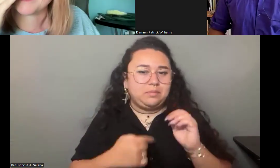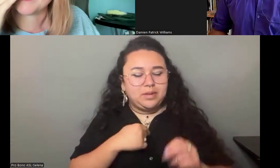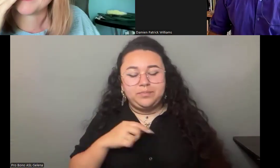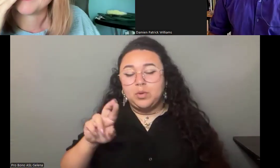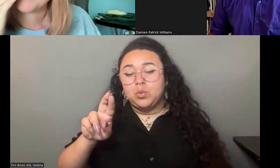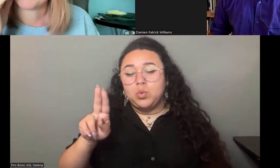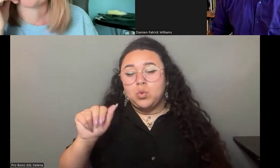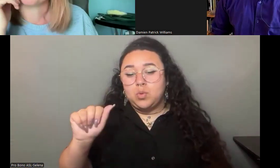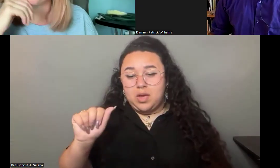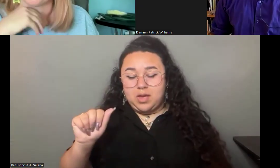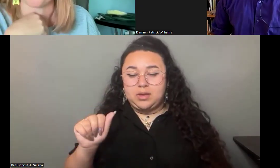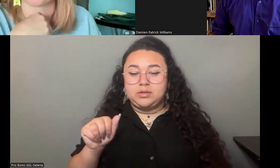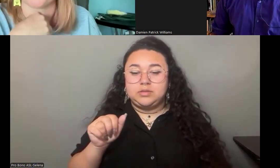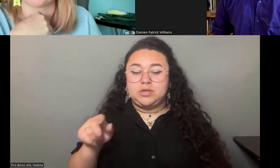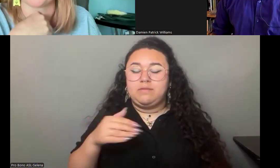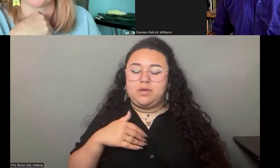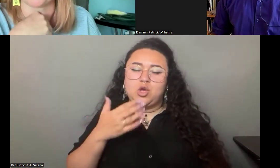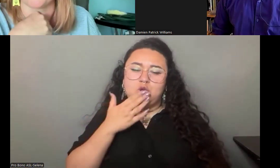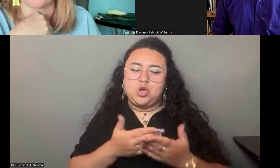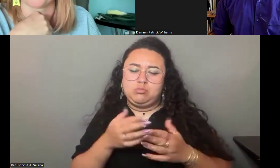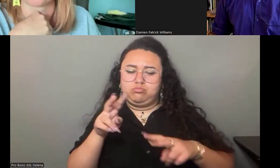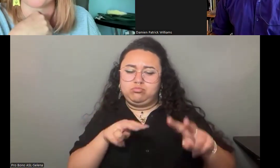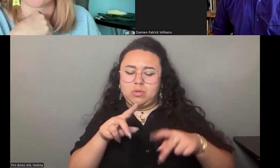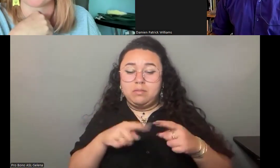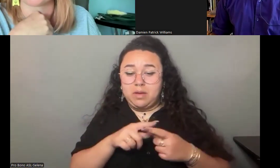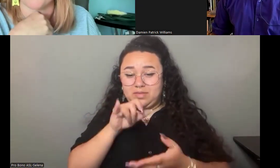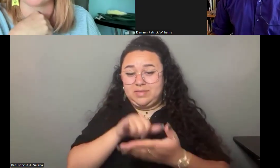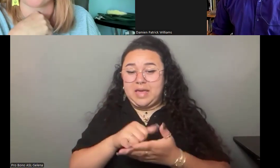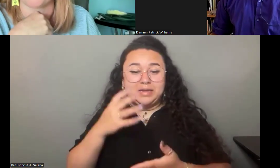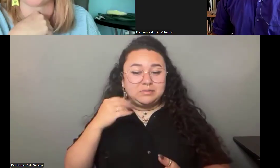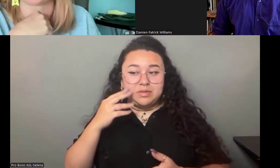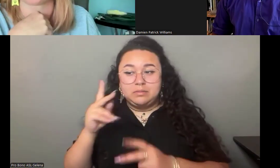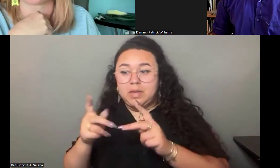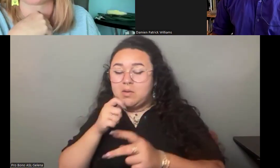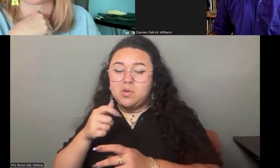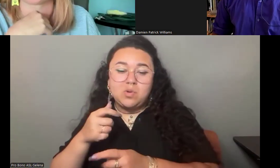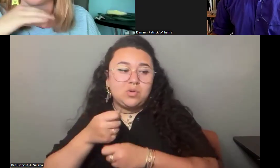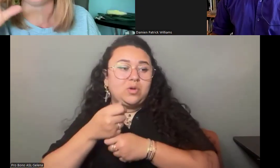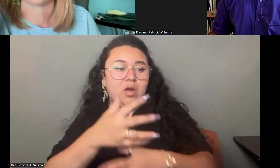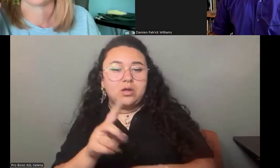had a wonderful observation where they talked about